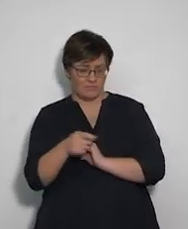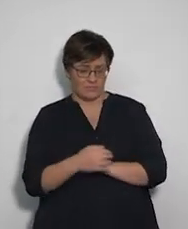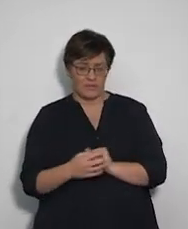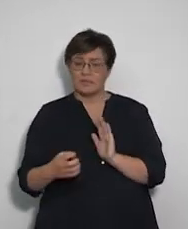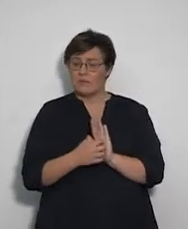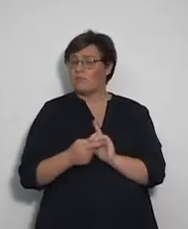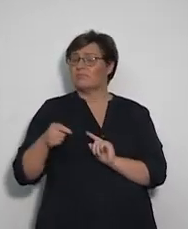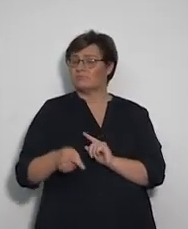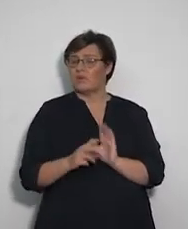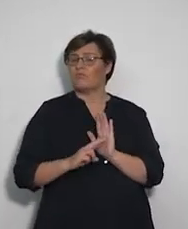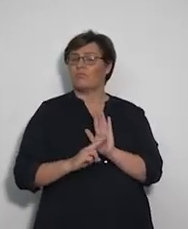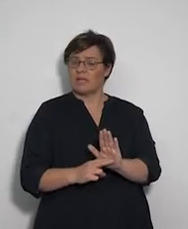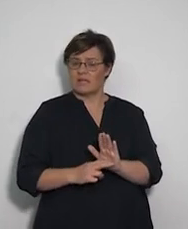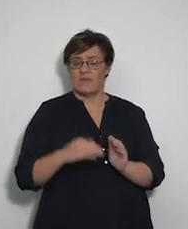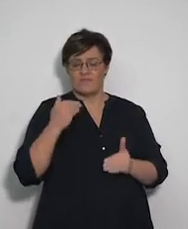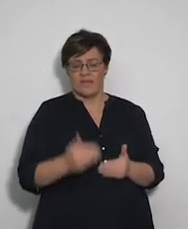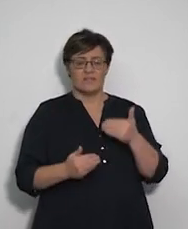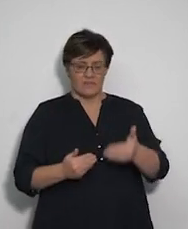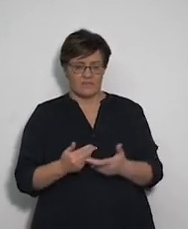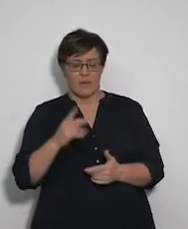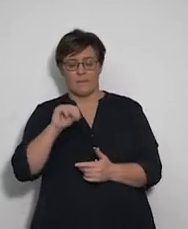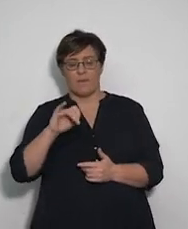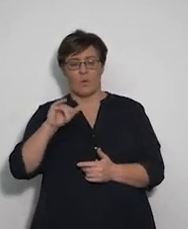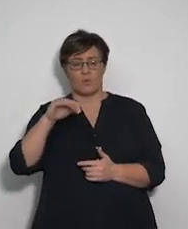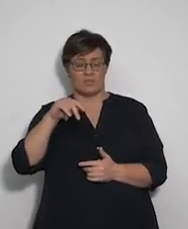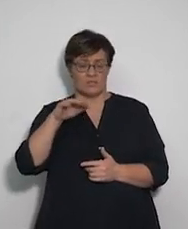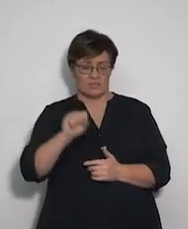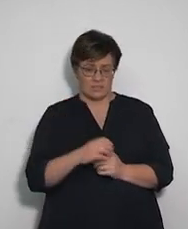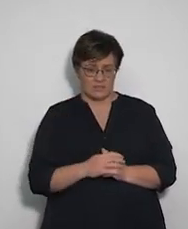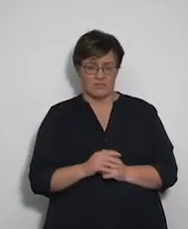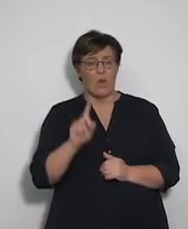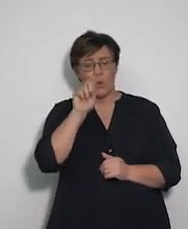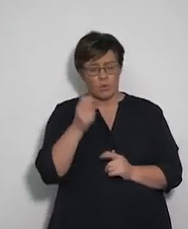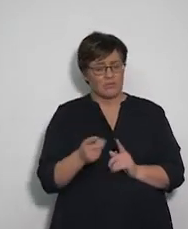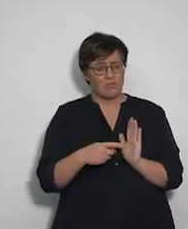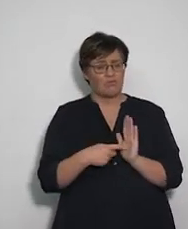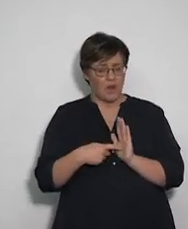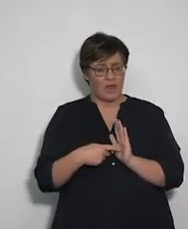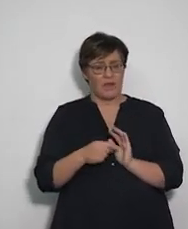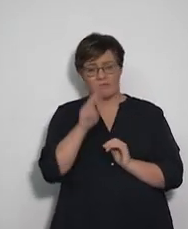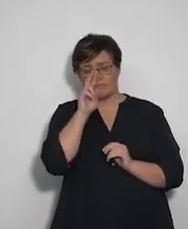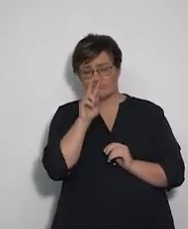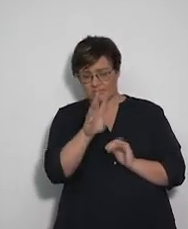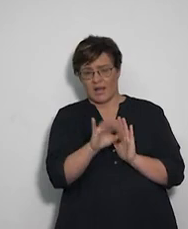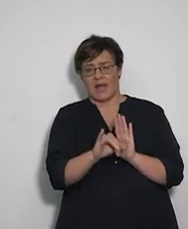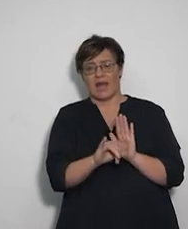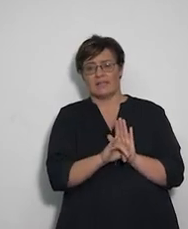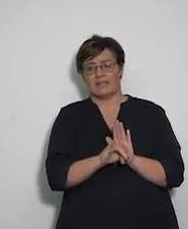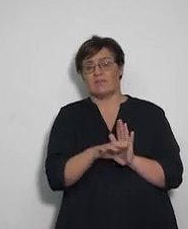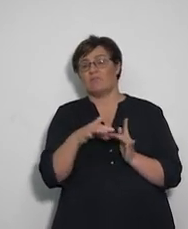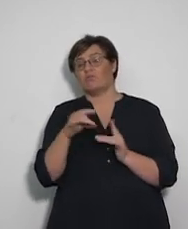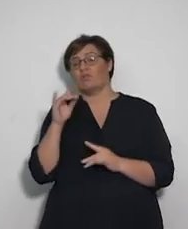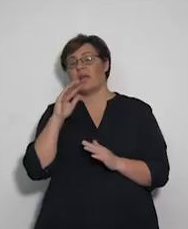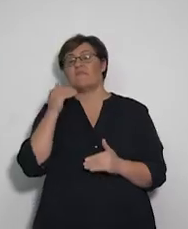diagrams. The diagrams below represent different phases of meiosis. Again, these questions often require that you're able to